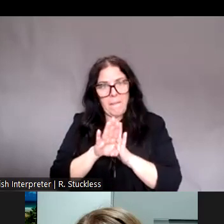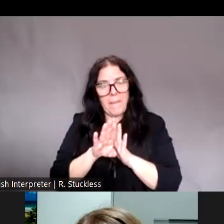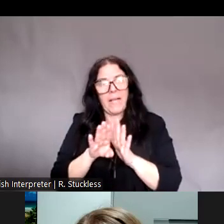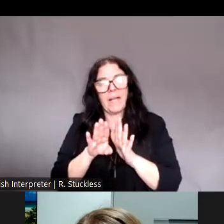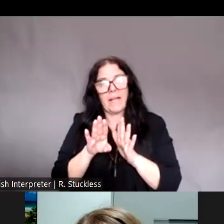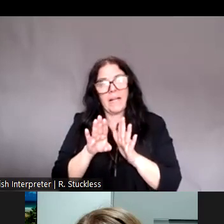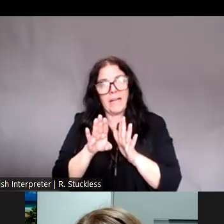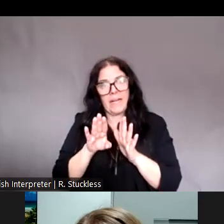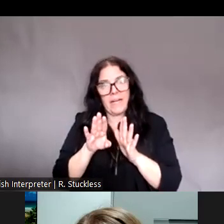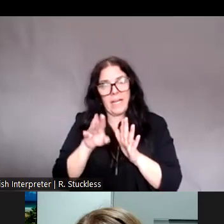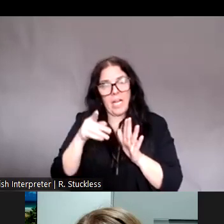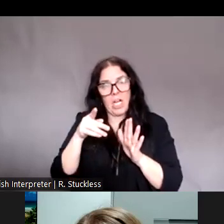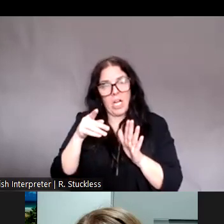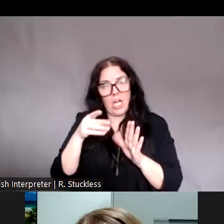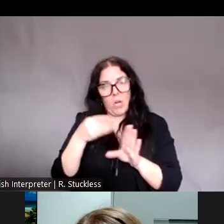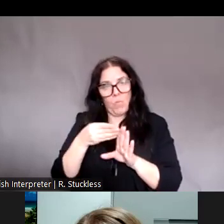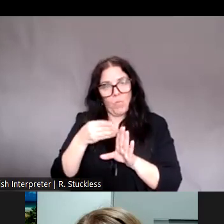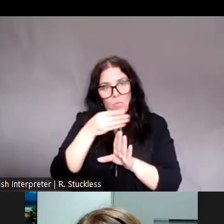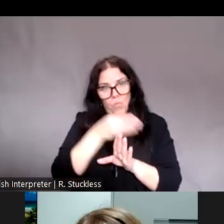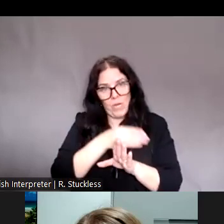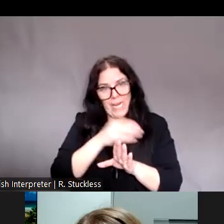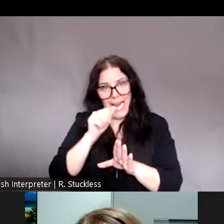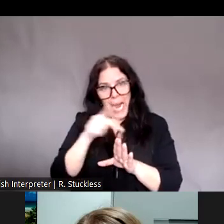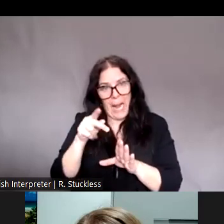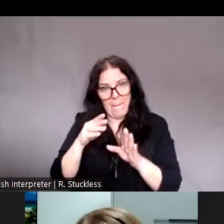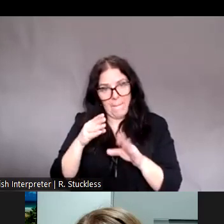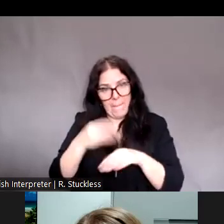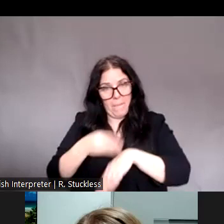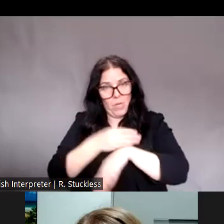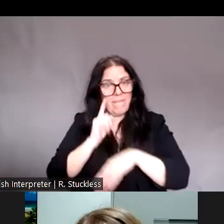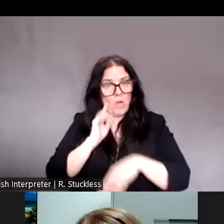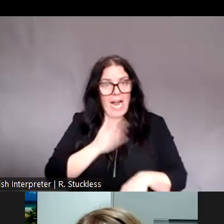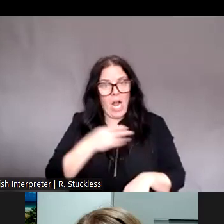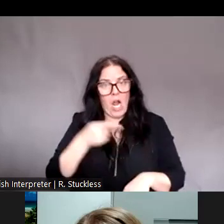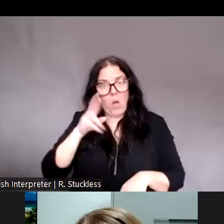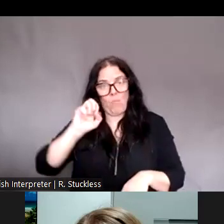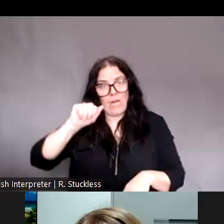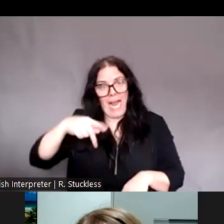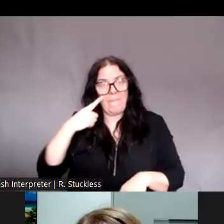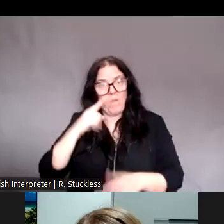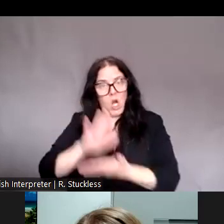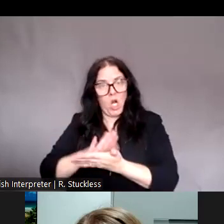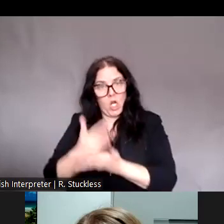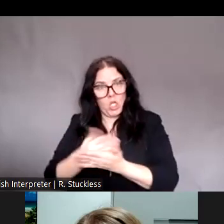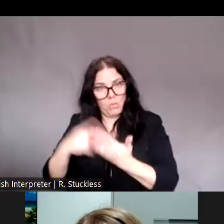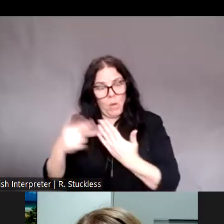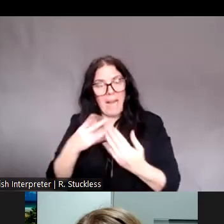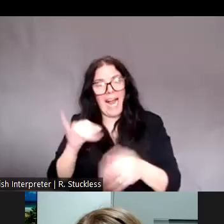pre-app upgrading for our own pre-app for cooks program that we have here, and also working with